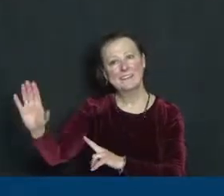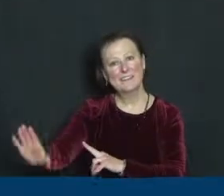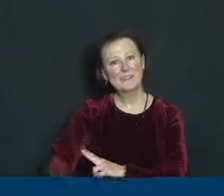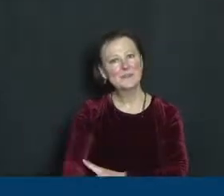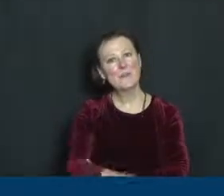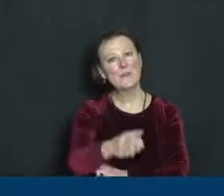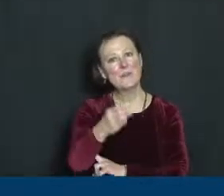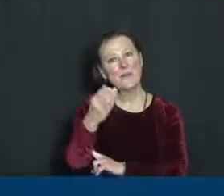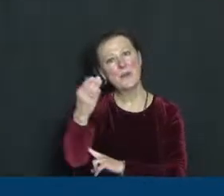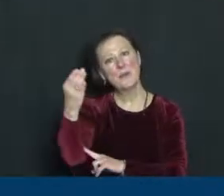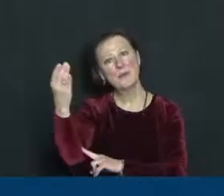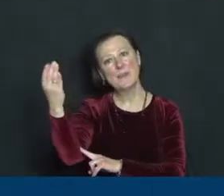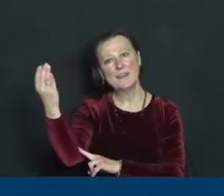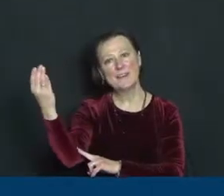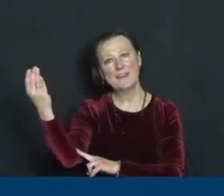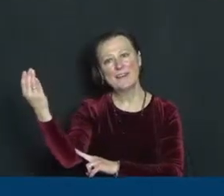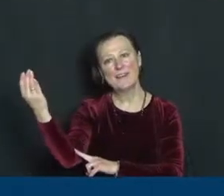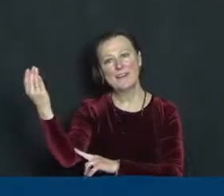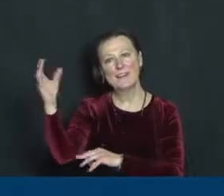Noel, Noel,